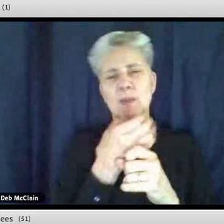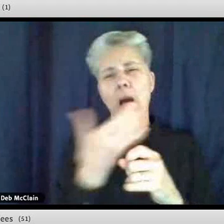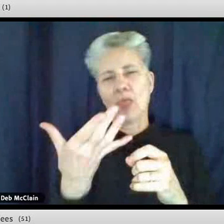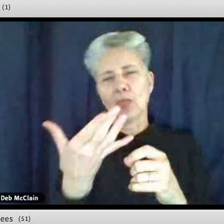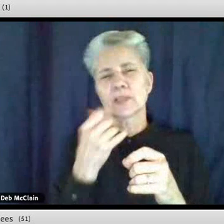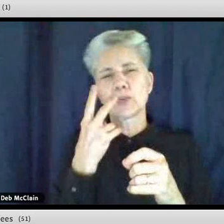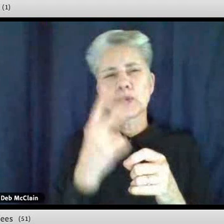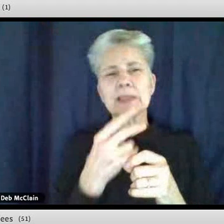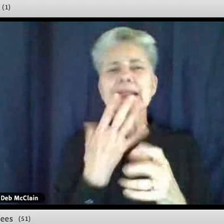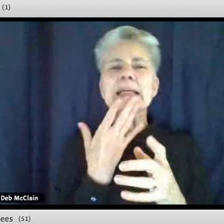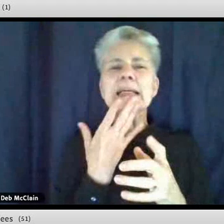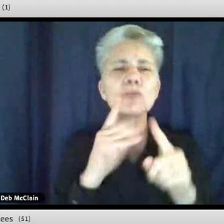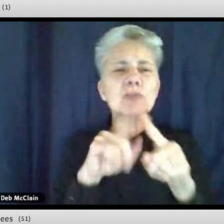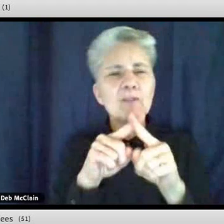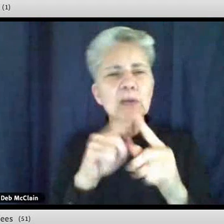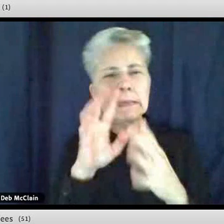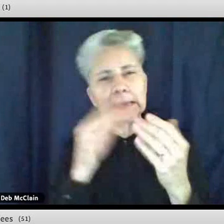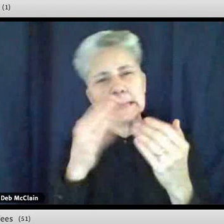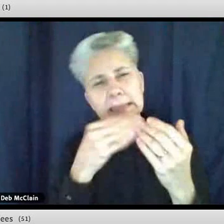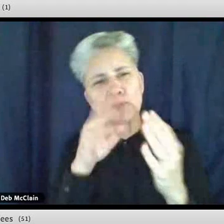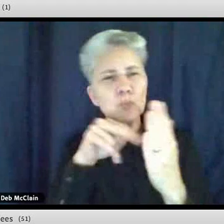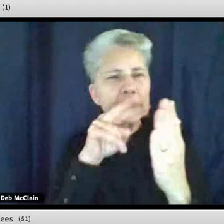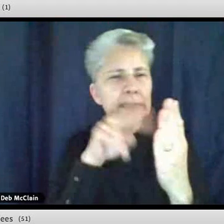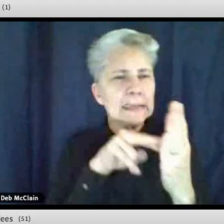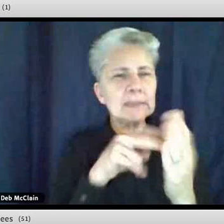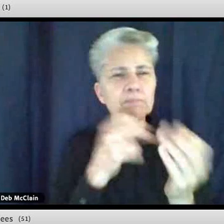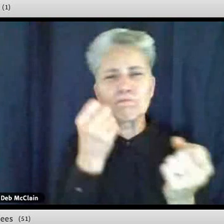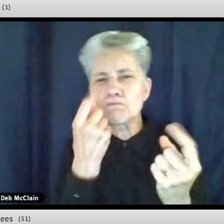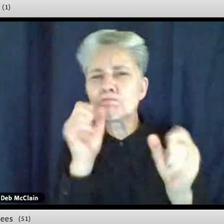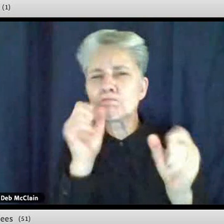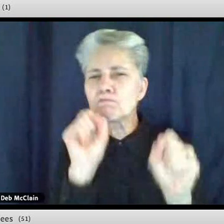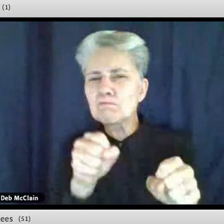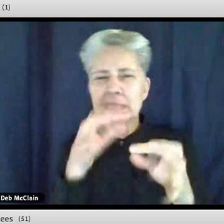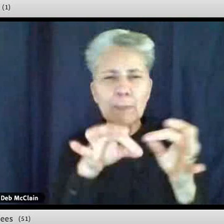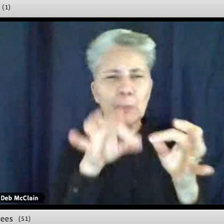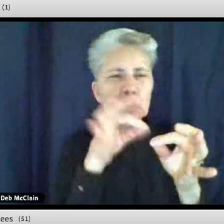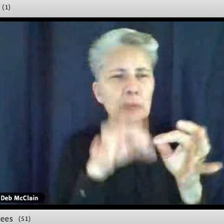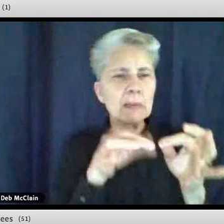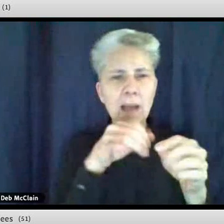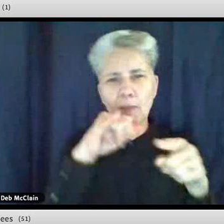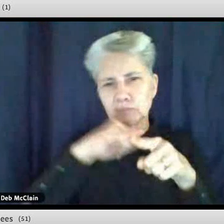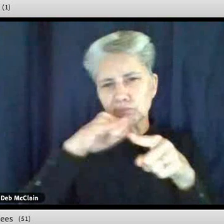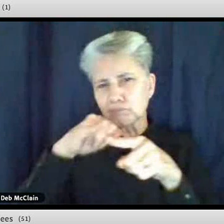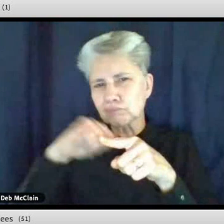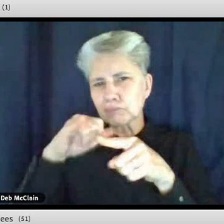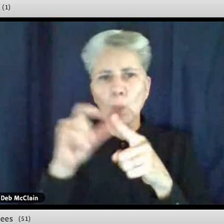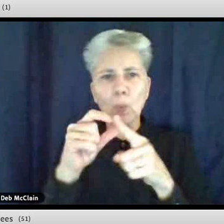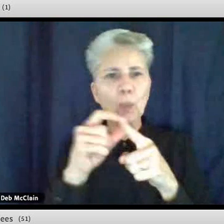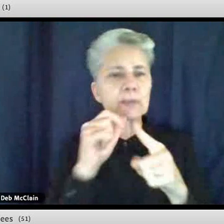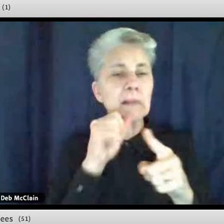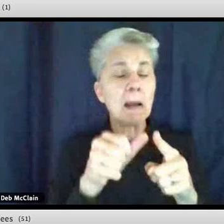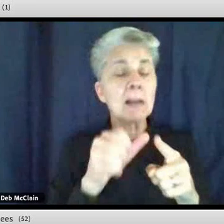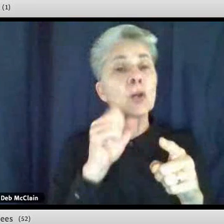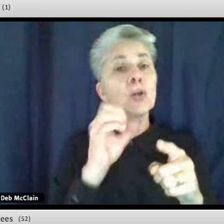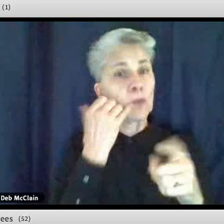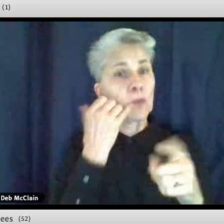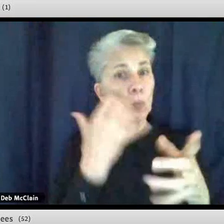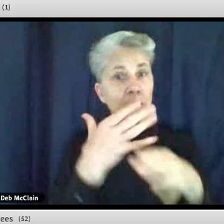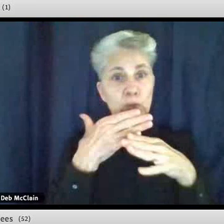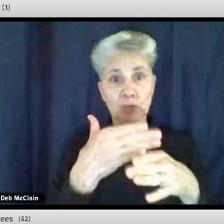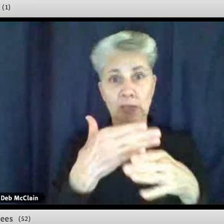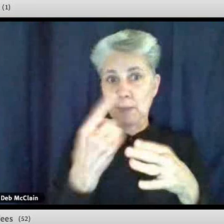how colorful, how easy to read they are, how simple they are. There's not a lot of medical jargon. So if you wanted to share